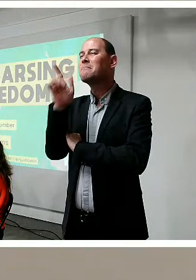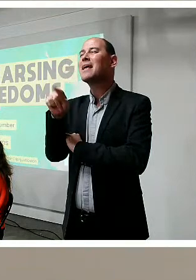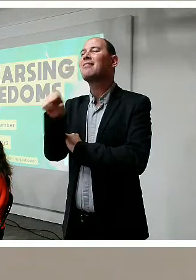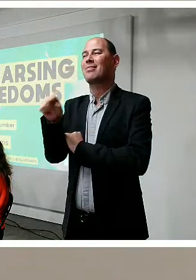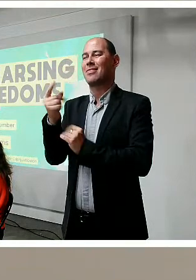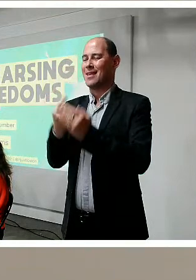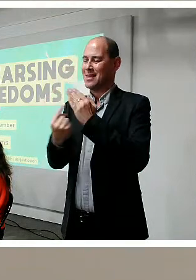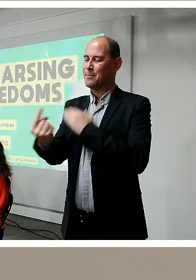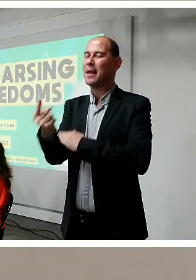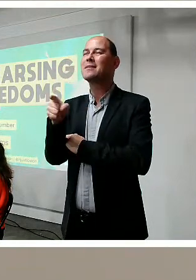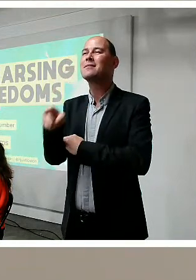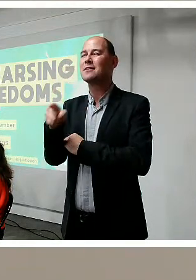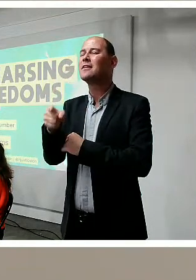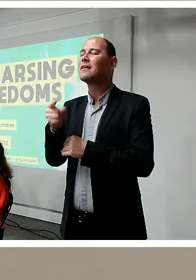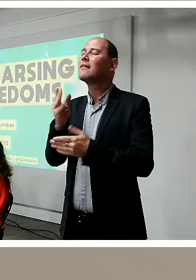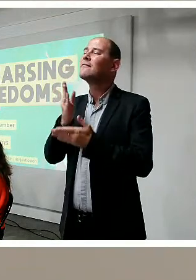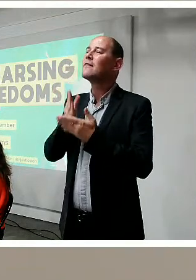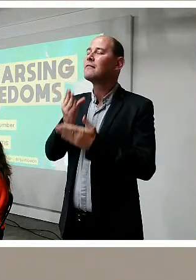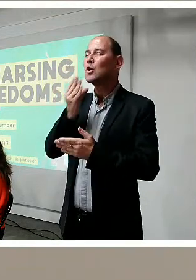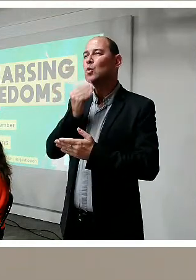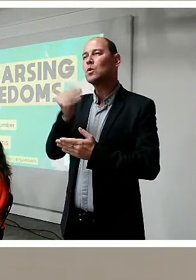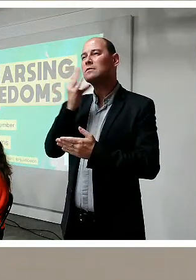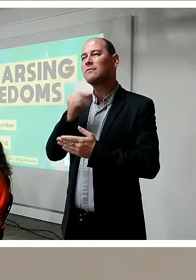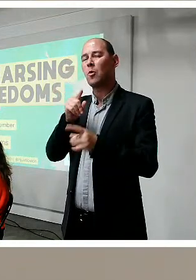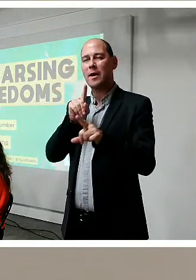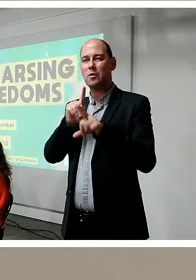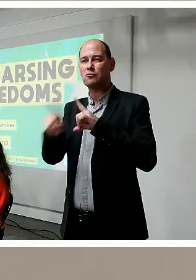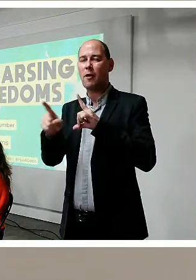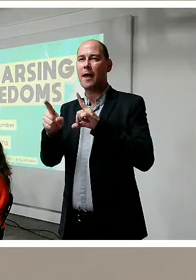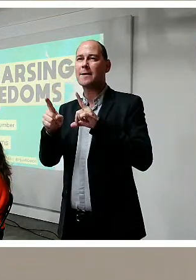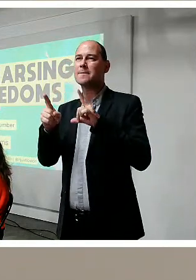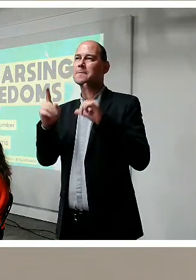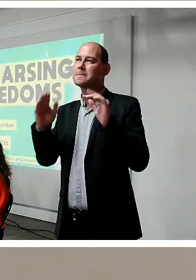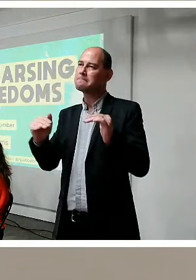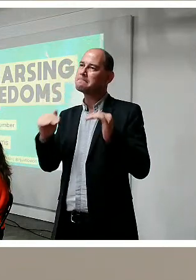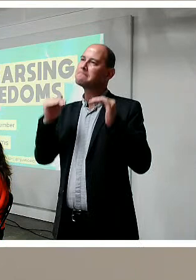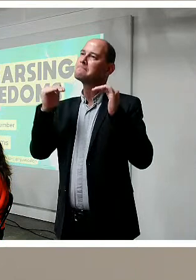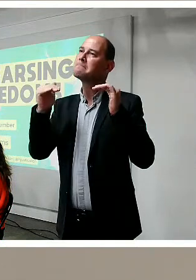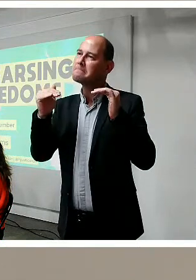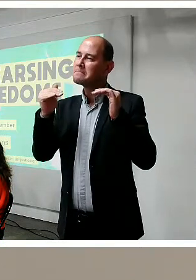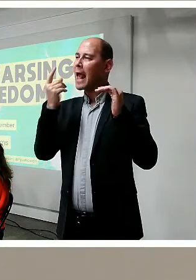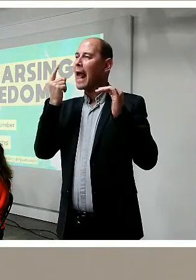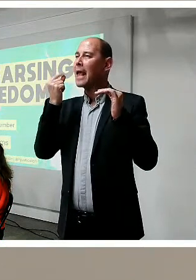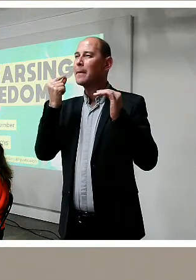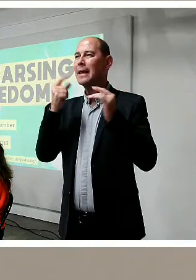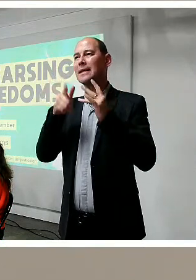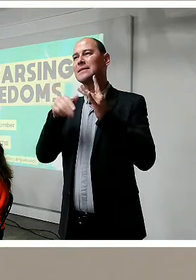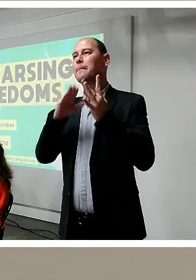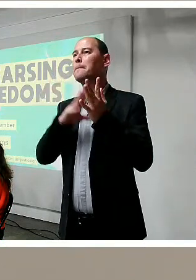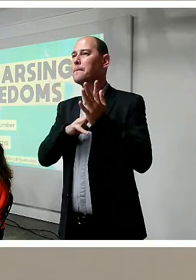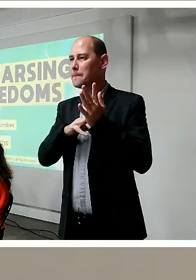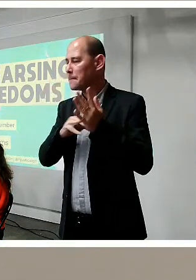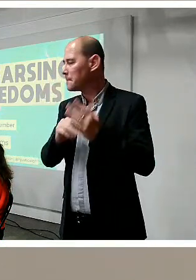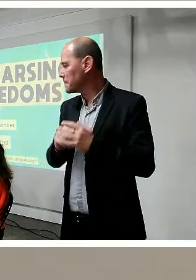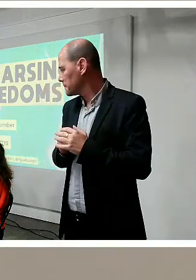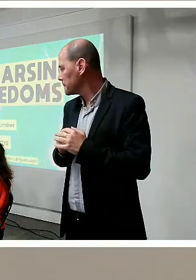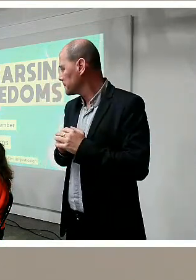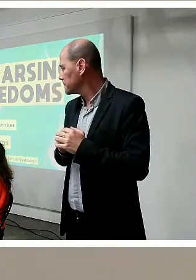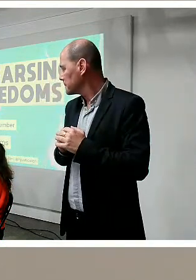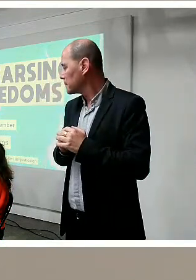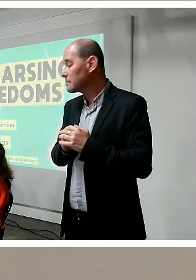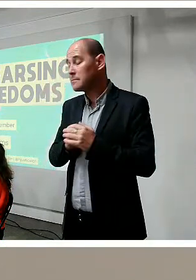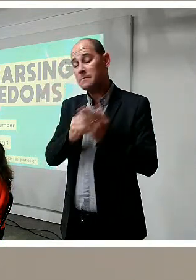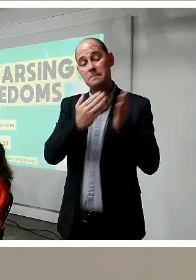very useful one when trying to uphold ableism, but I hope to talk about this a bit more later on. We see a spectrum